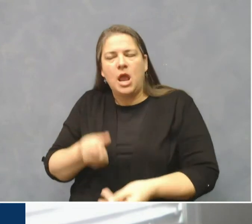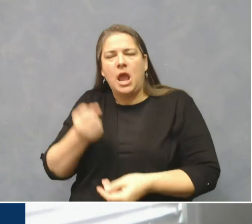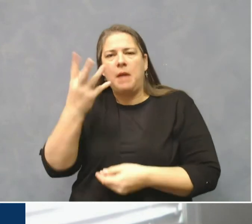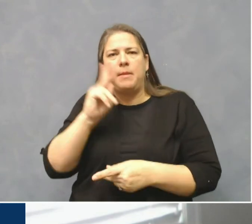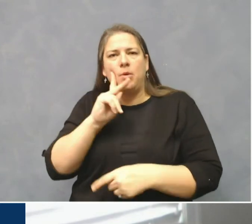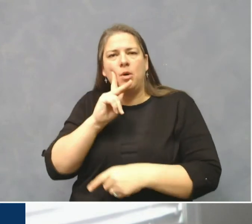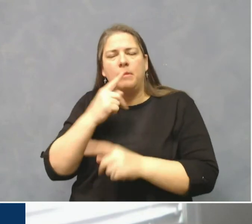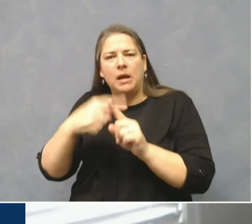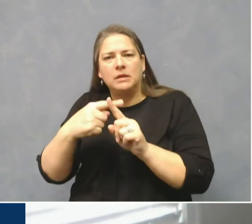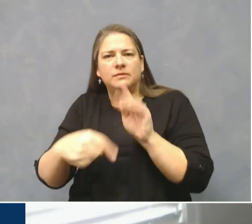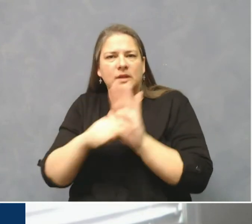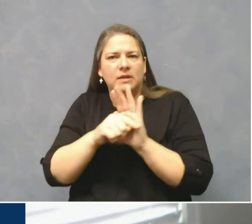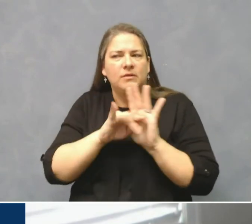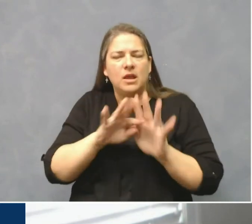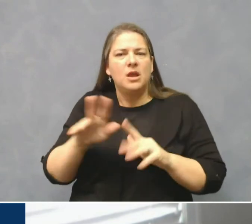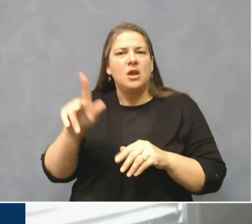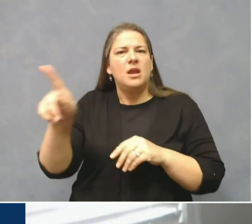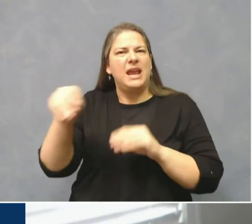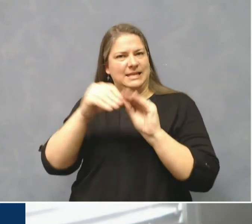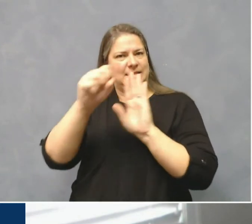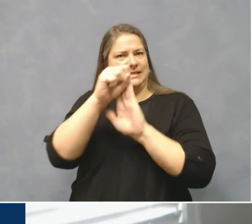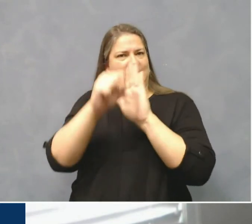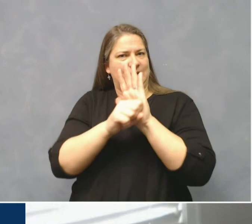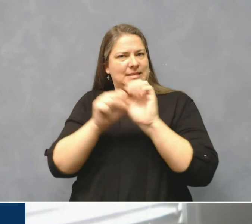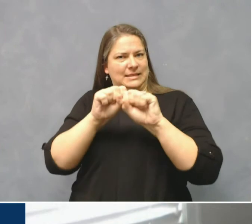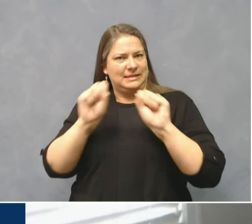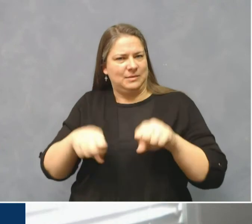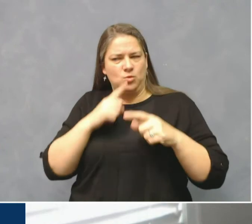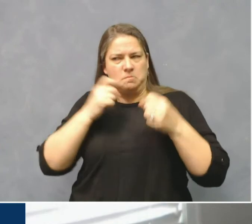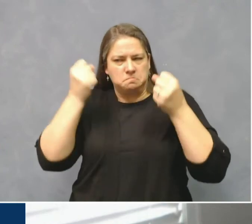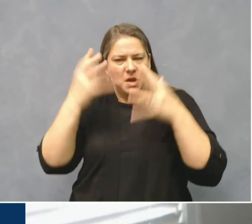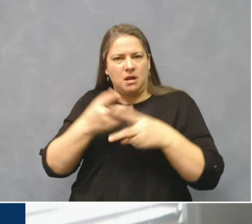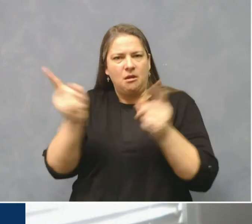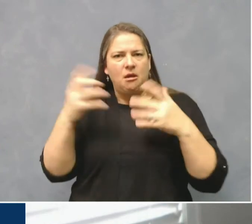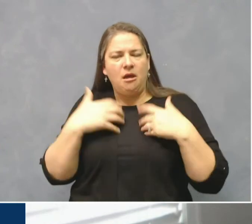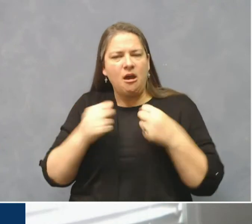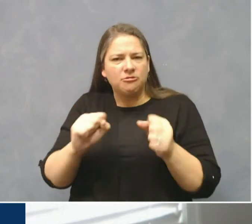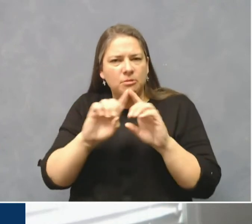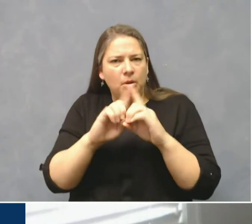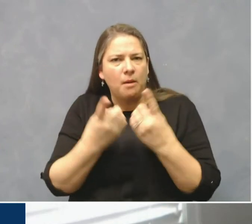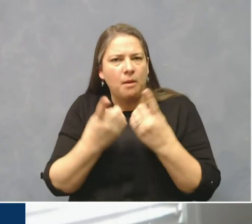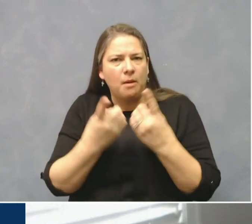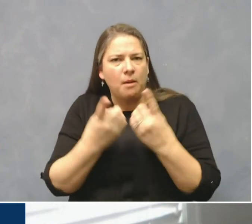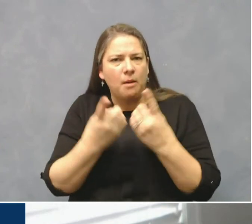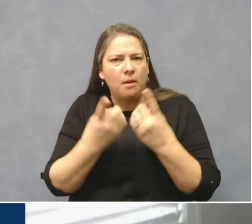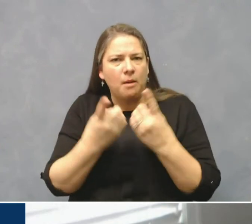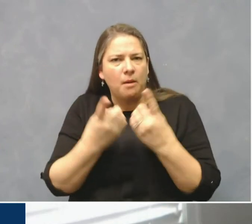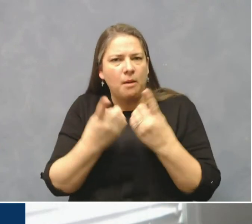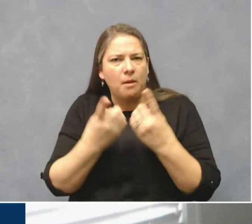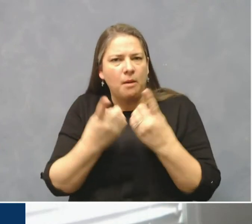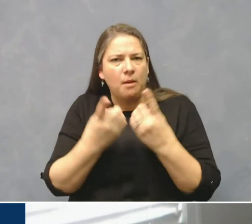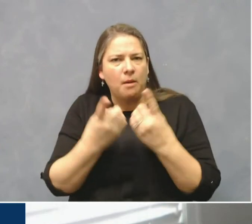operating the state system in local health departments and at the state health department and the federal government.